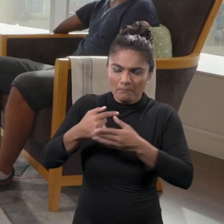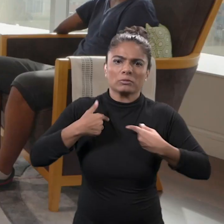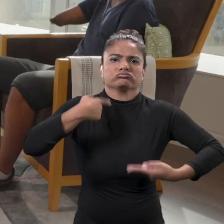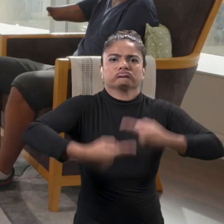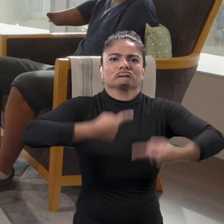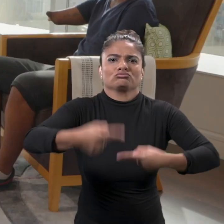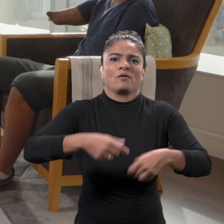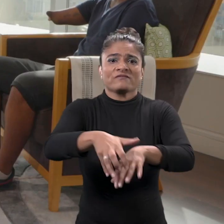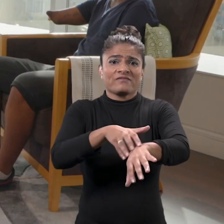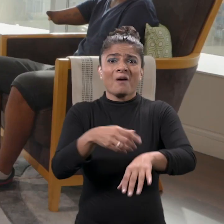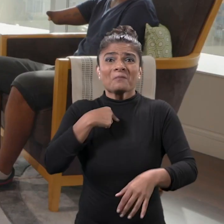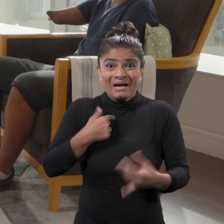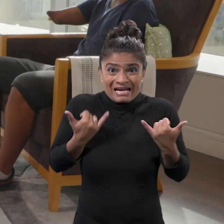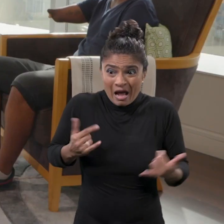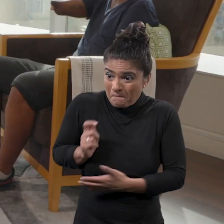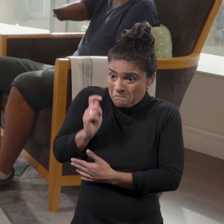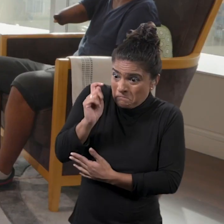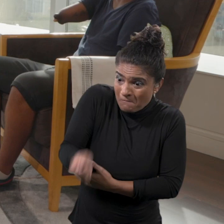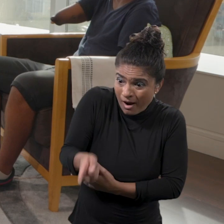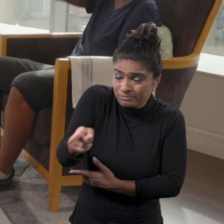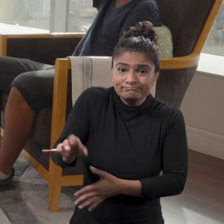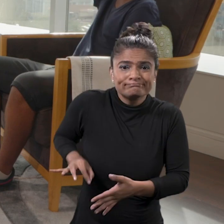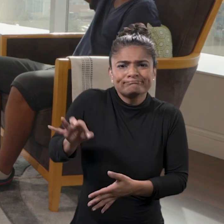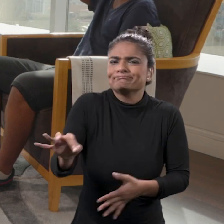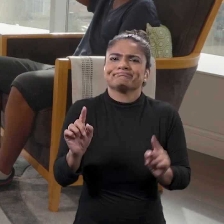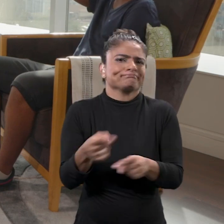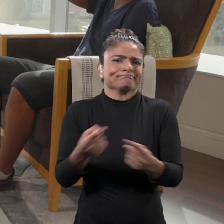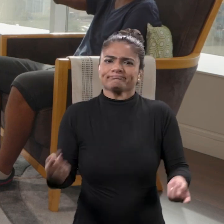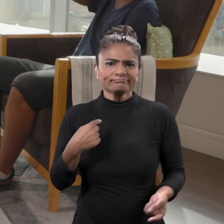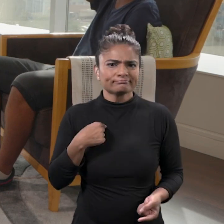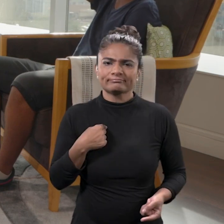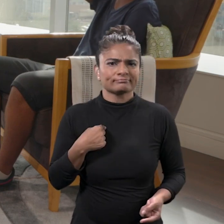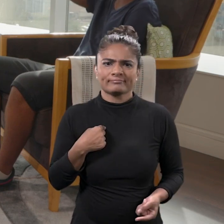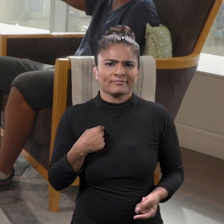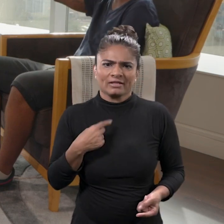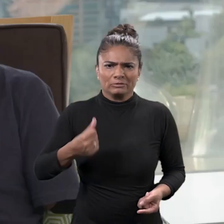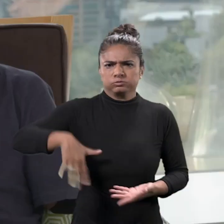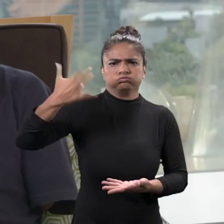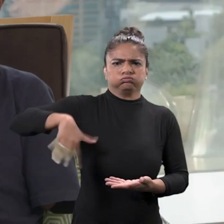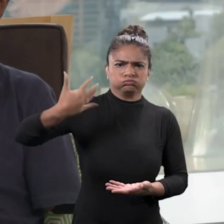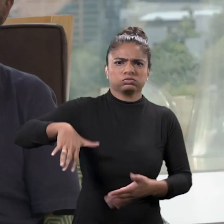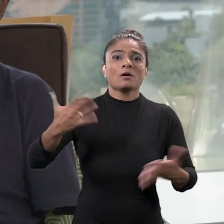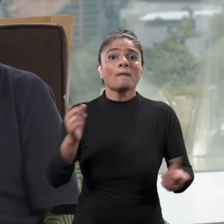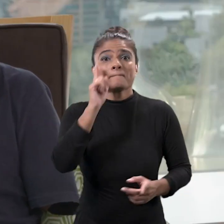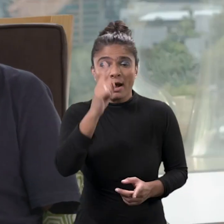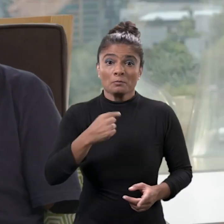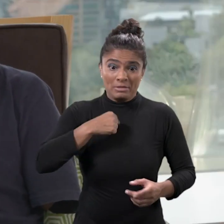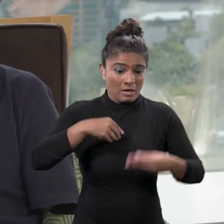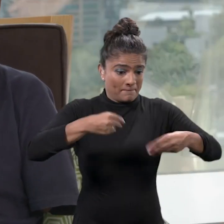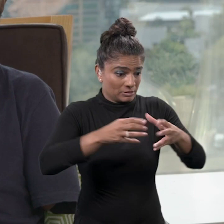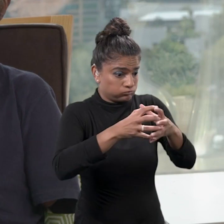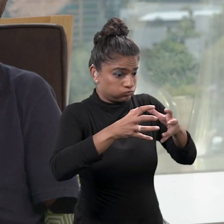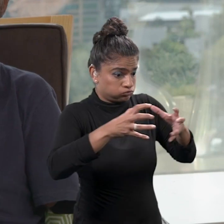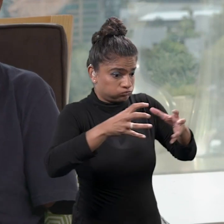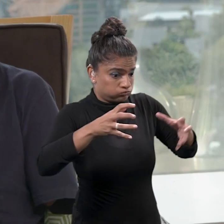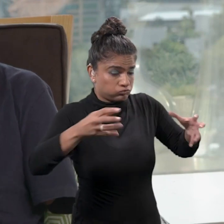farmer. Look, at the moment, obviously I can't afford those type of technological machineries, but obviously as I grow, I'll be able to